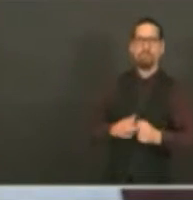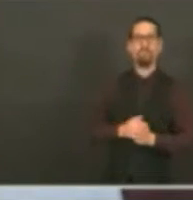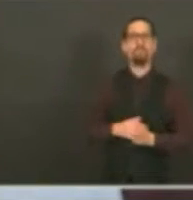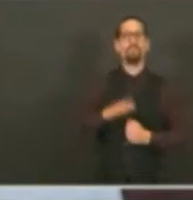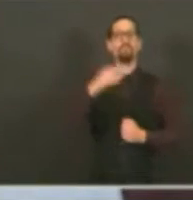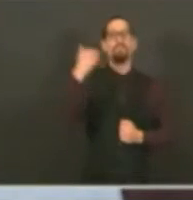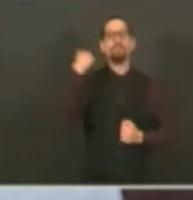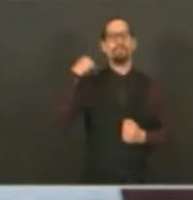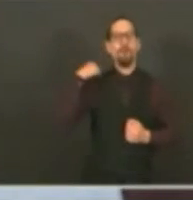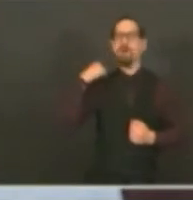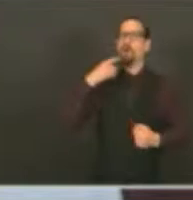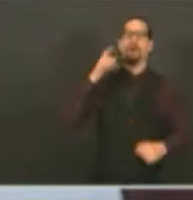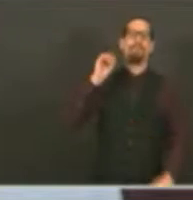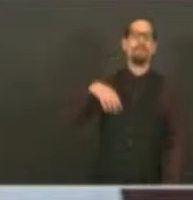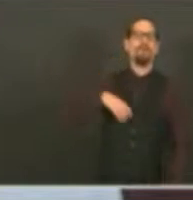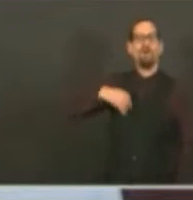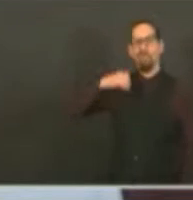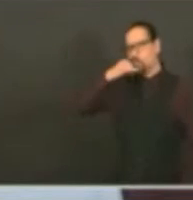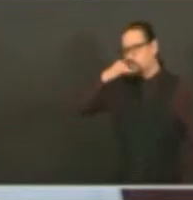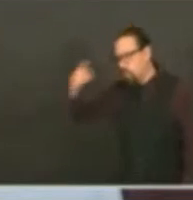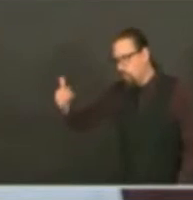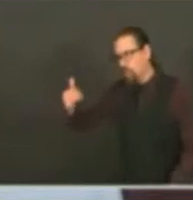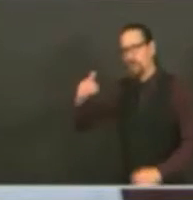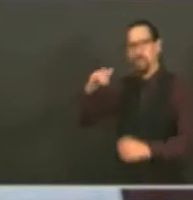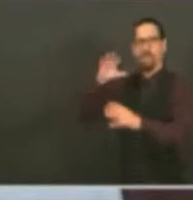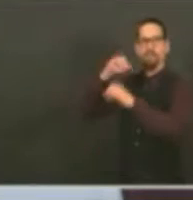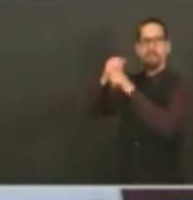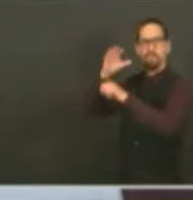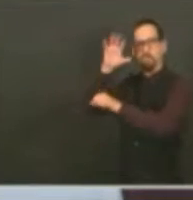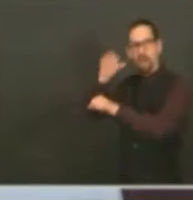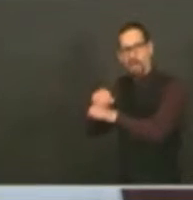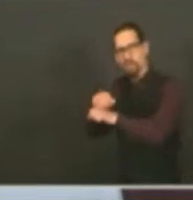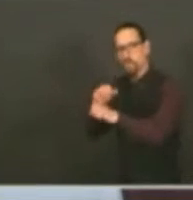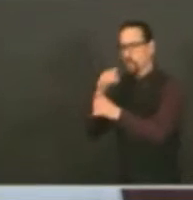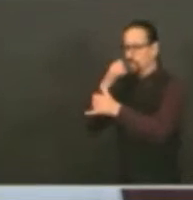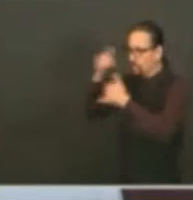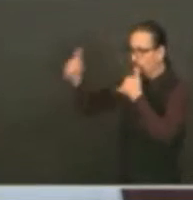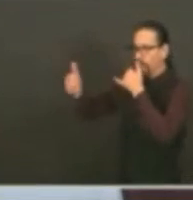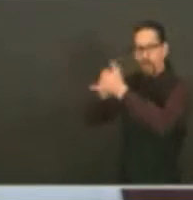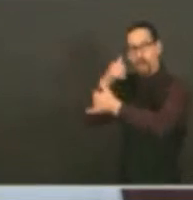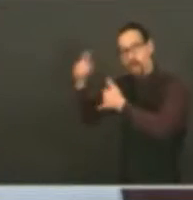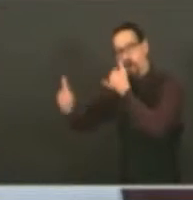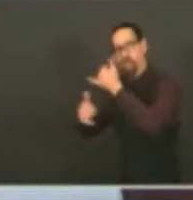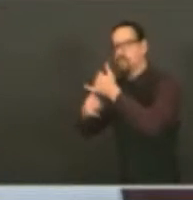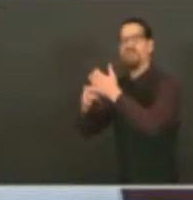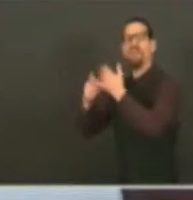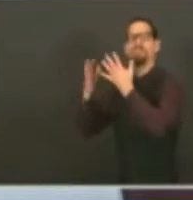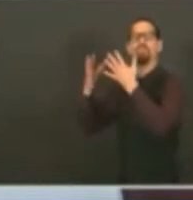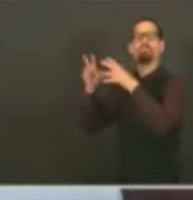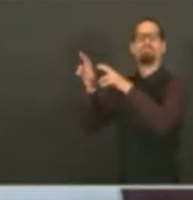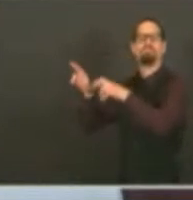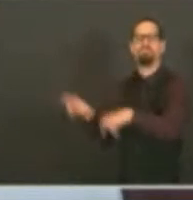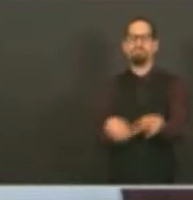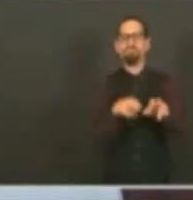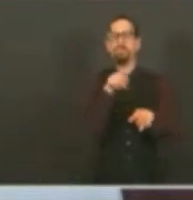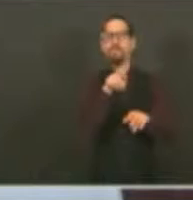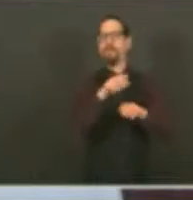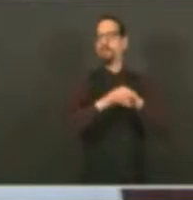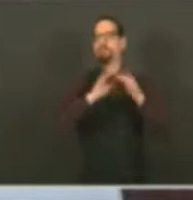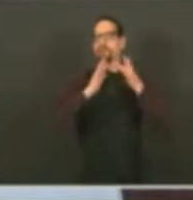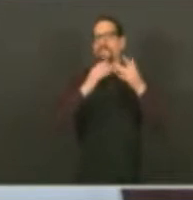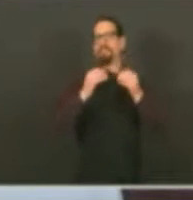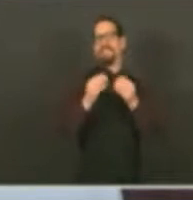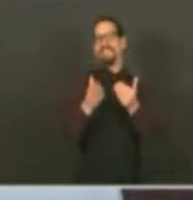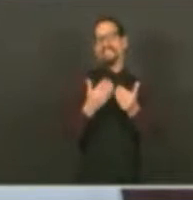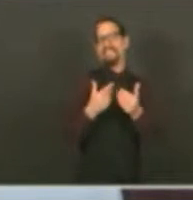just sign up at portal.ri.gov. This is confusing. It's sometimes confusing for me, so I'm trying to simplify it.